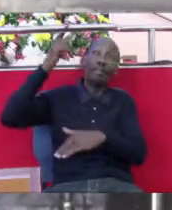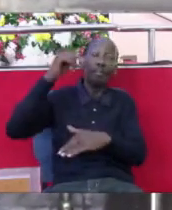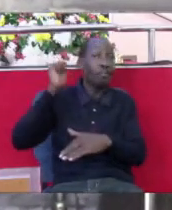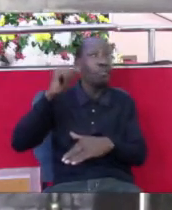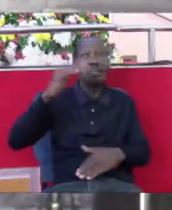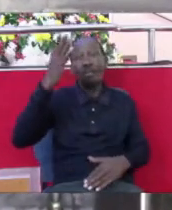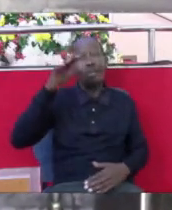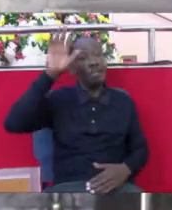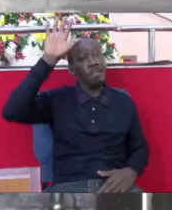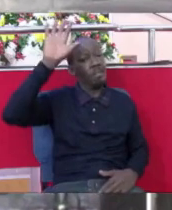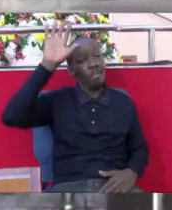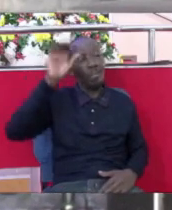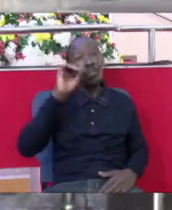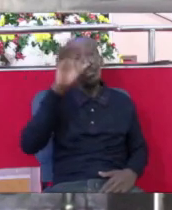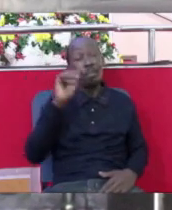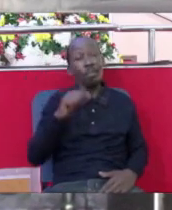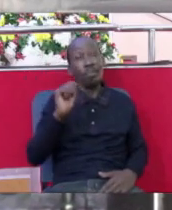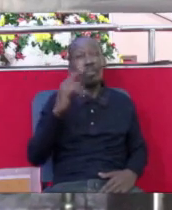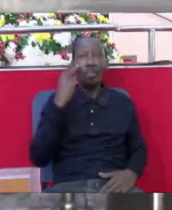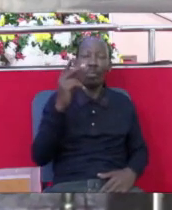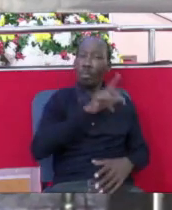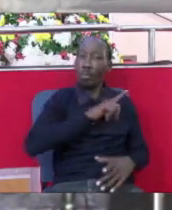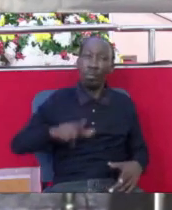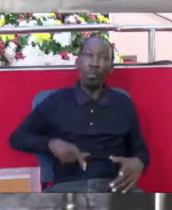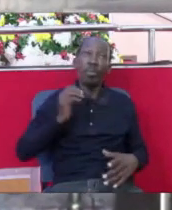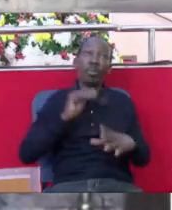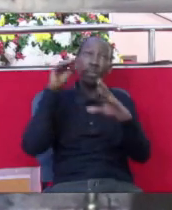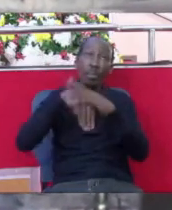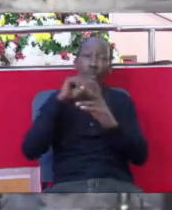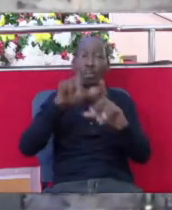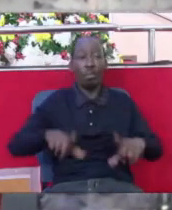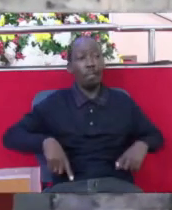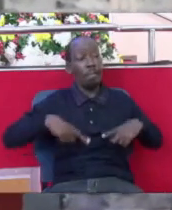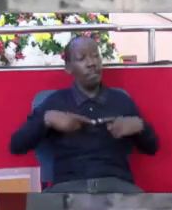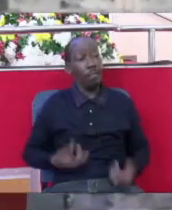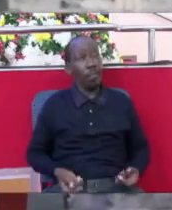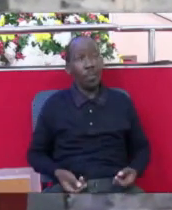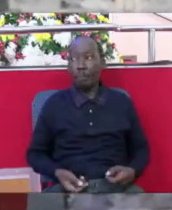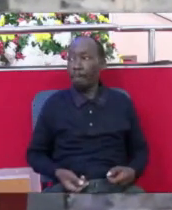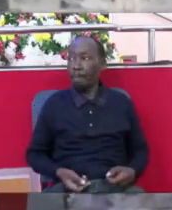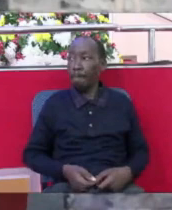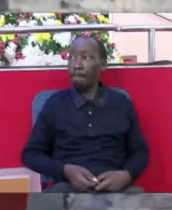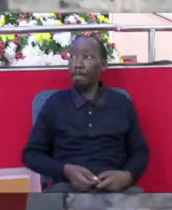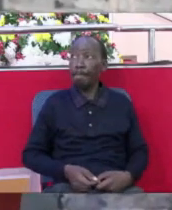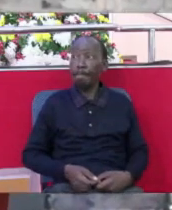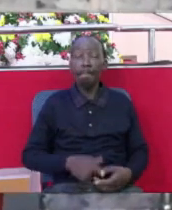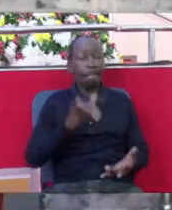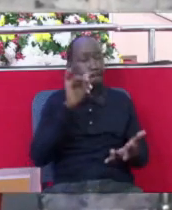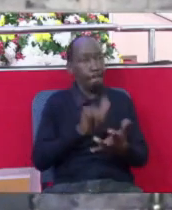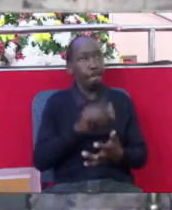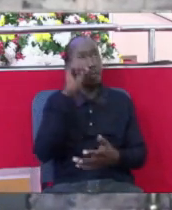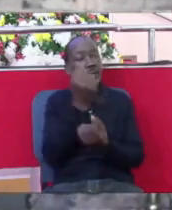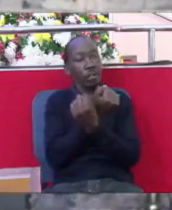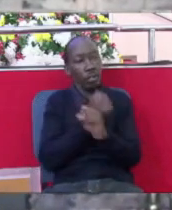wako. And we are going to see your hand and Jesus is going to come into your life. Na tutaona mkono wako na Yesu atakuja katika maisha yako. And that you'll be your